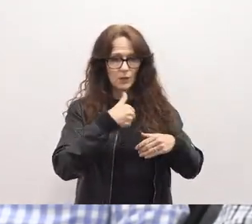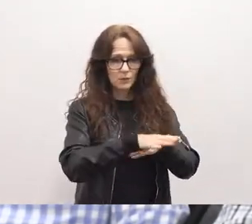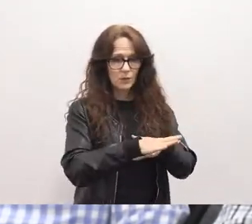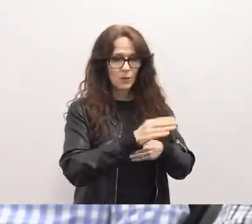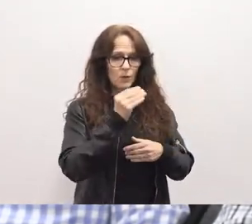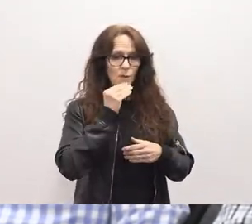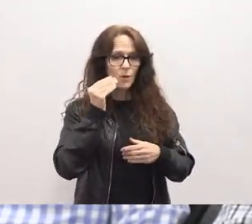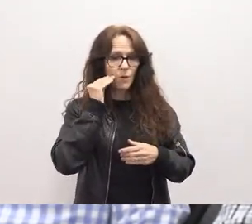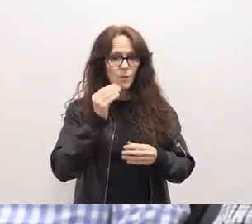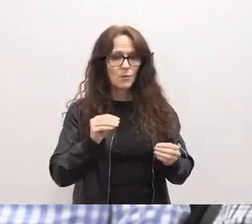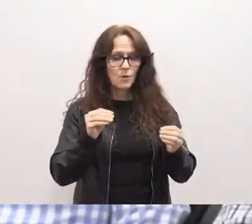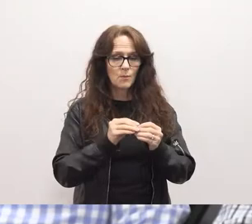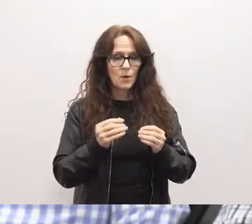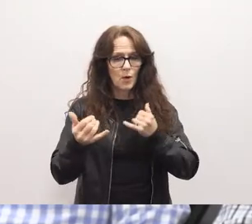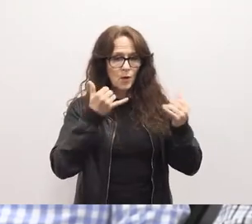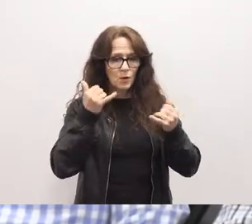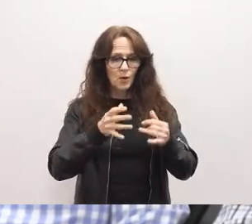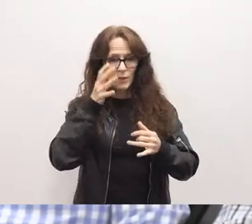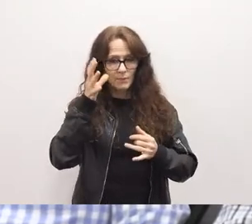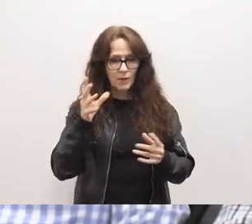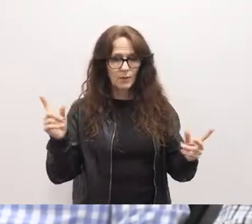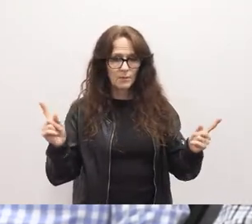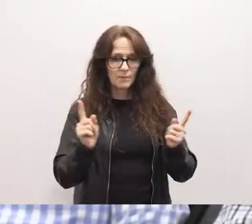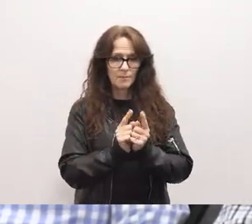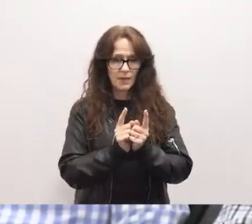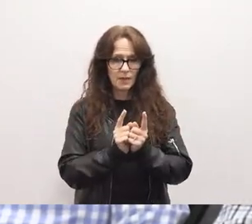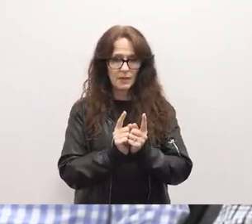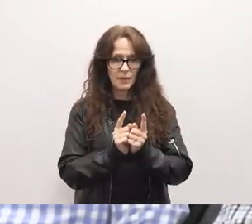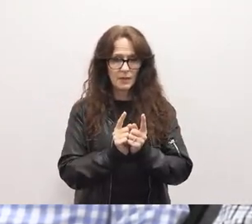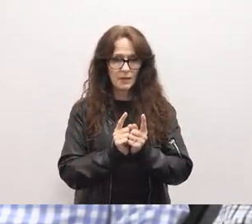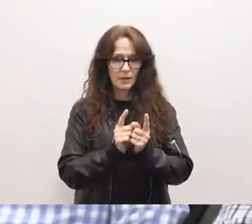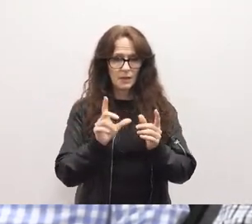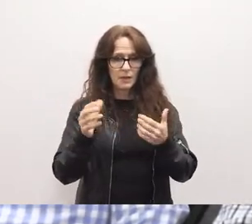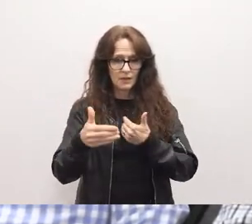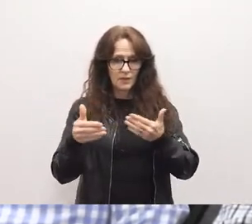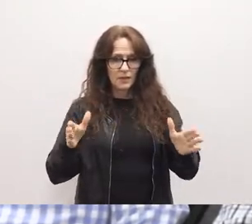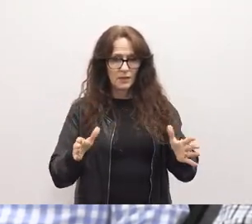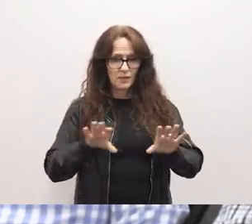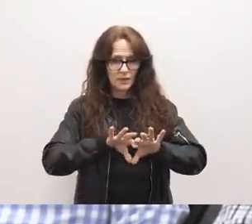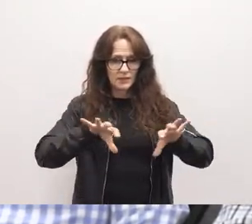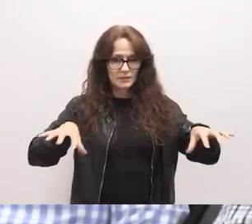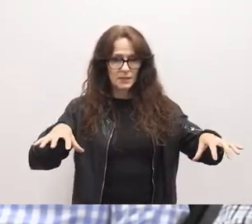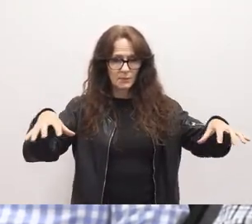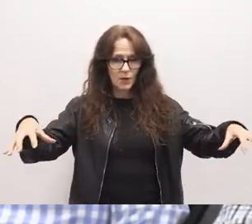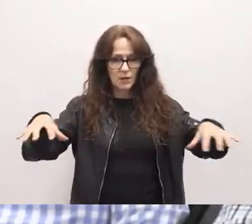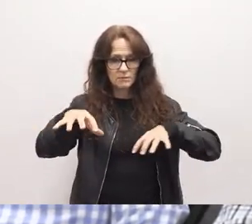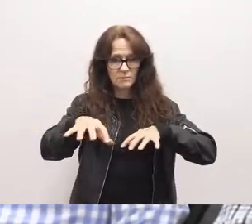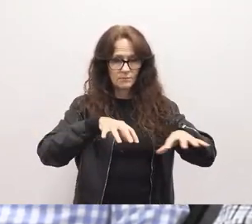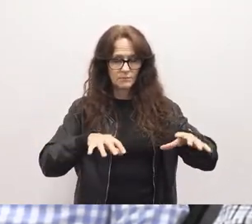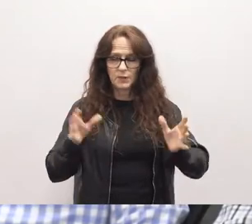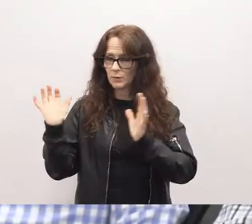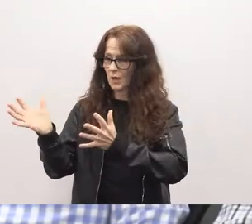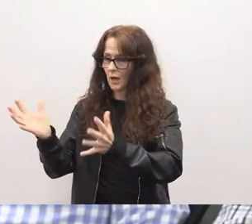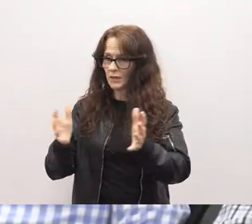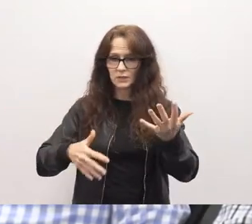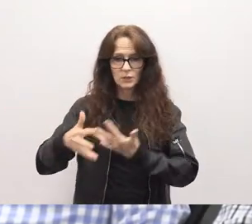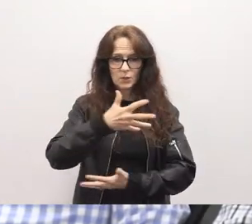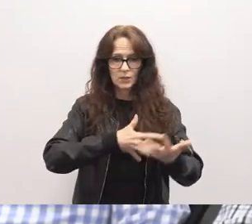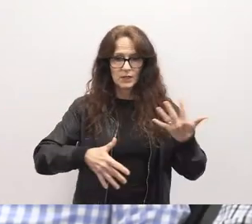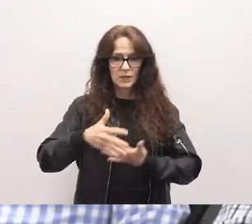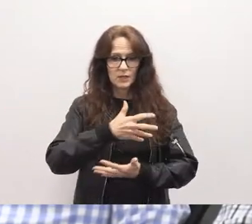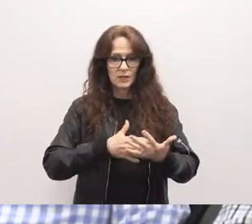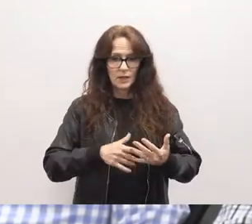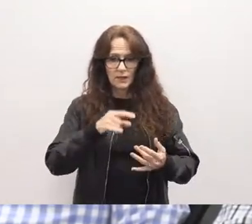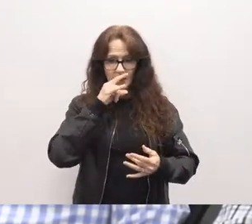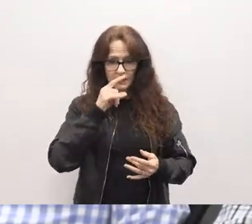more. They called everybody's parent. We all meet in the lobby. They separated us. They were talking to each other,